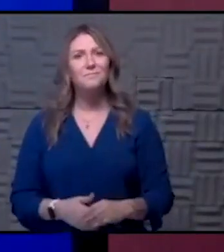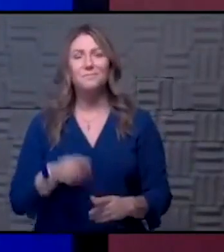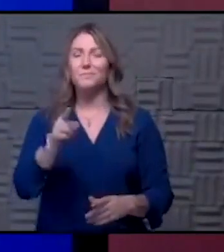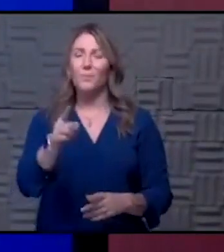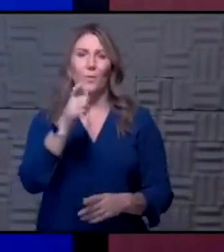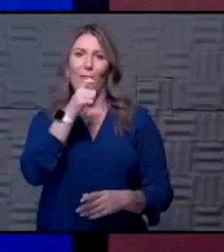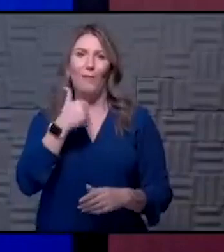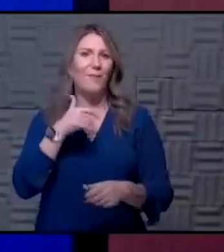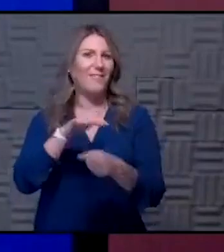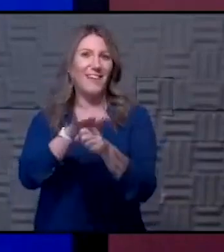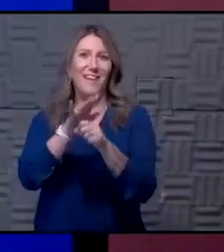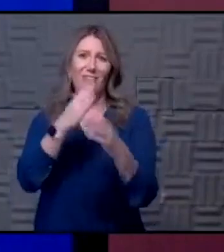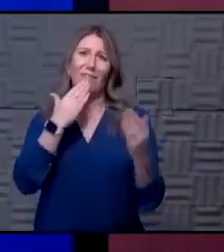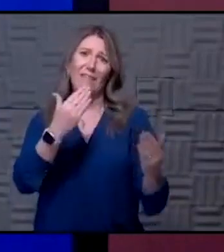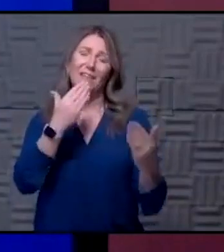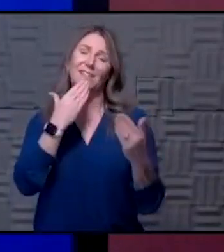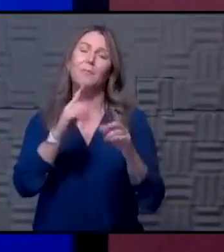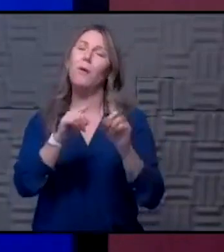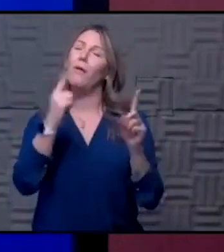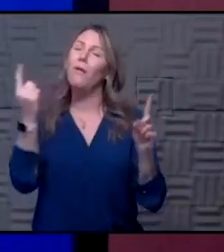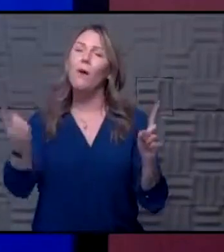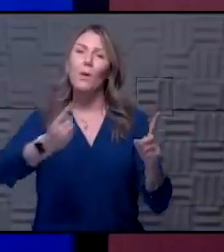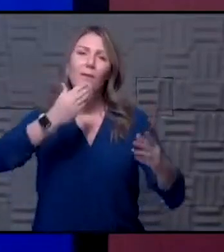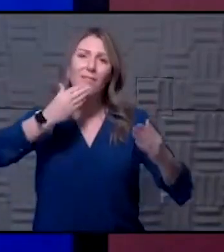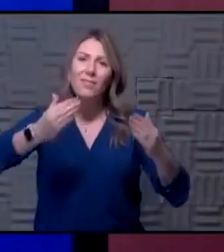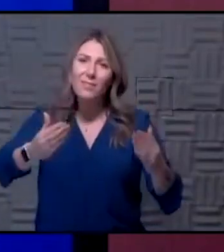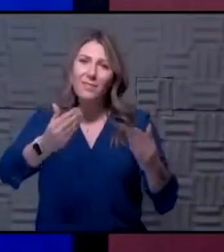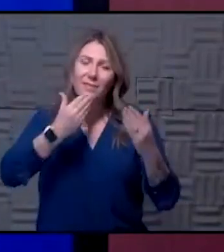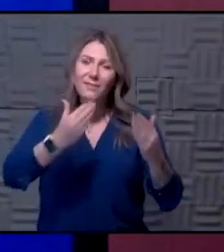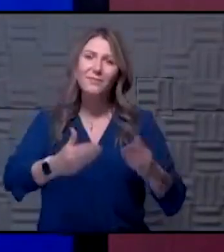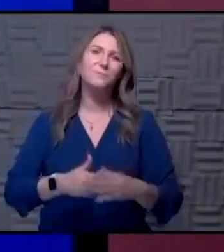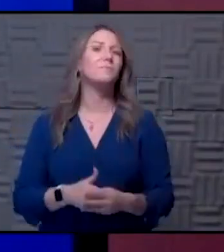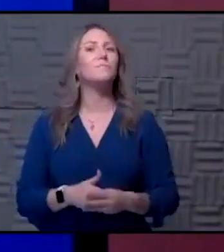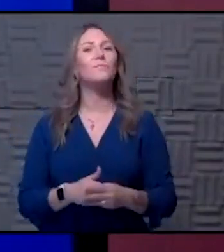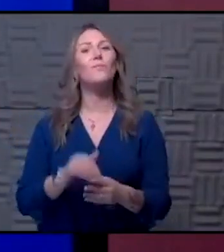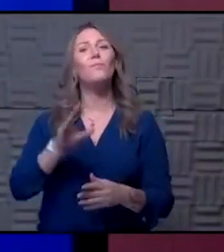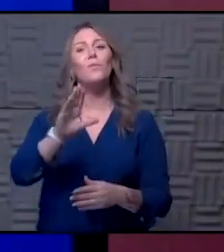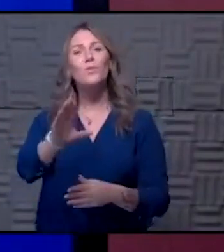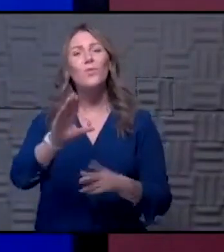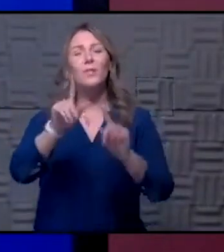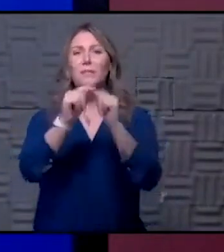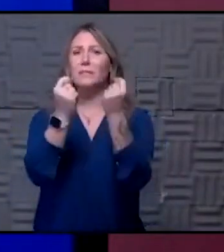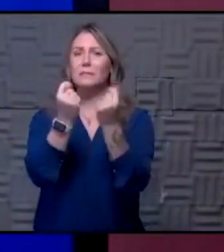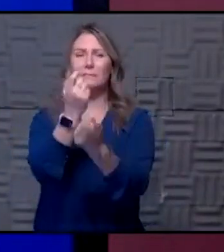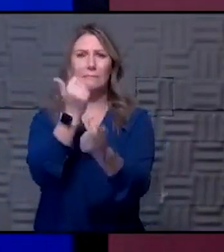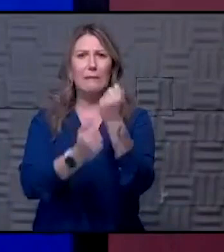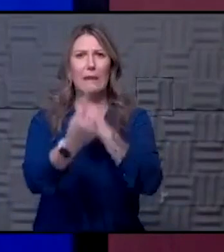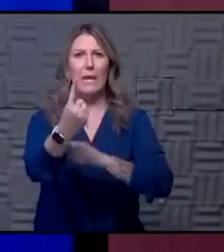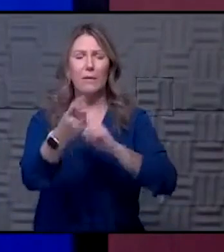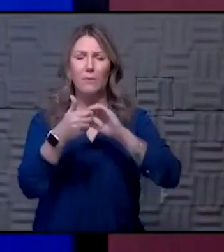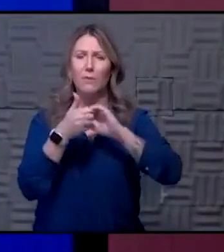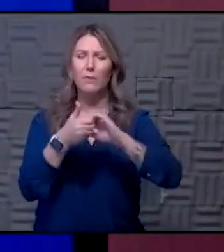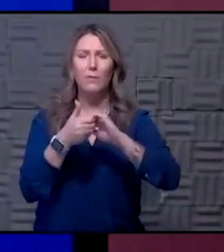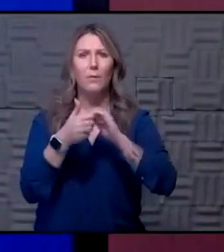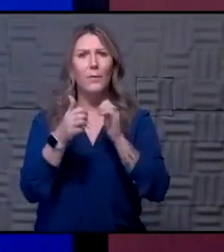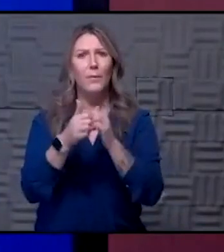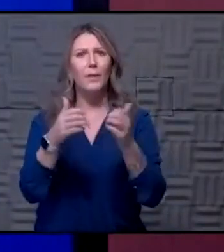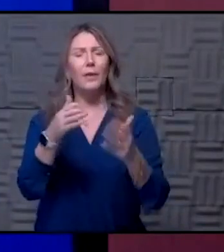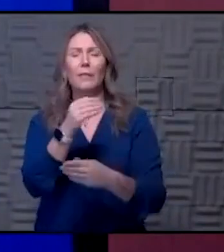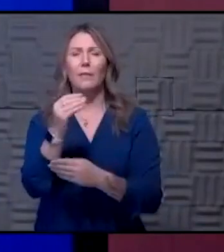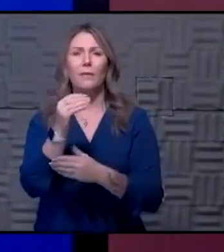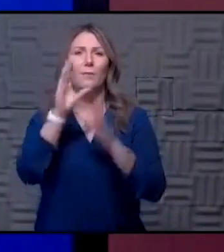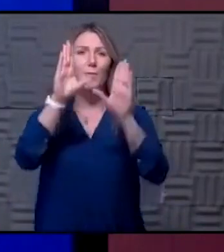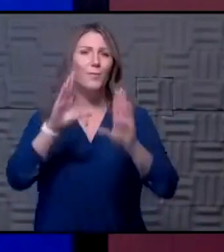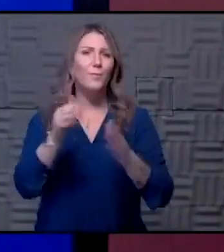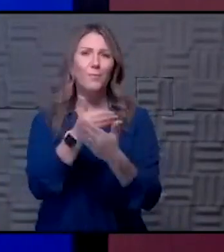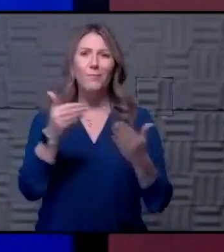get enough thanks. So I just want to say thank you to you guys, to all you and your team, and to everyone you've been working with for doing the great things you've been doing